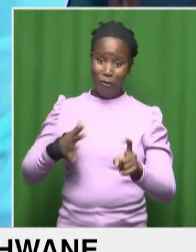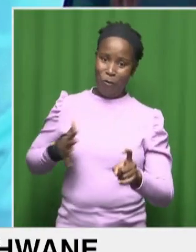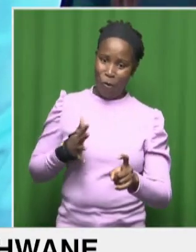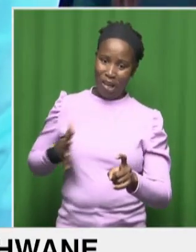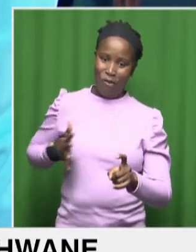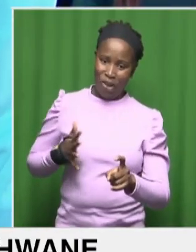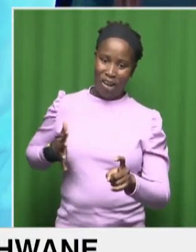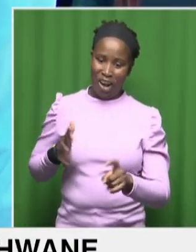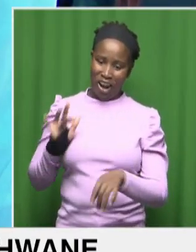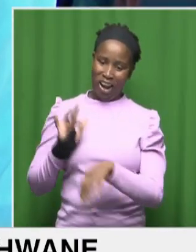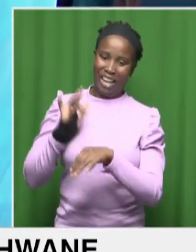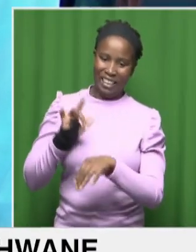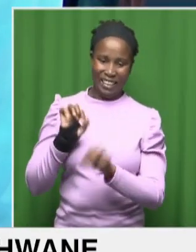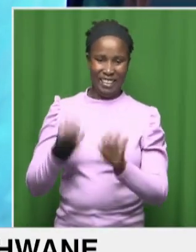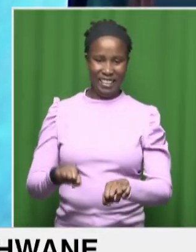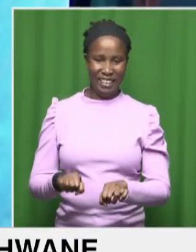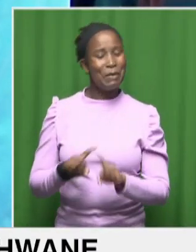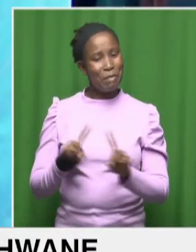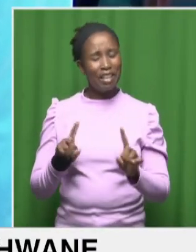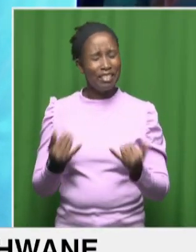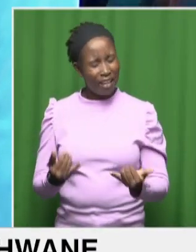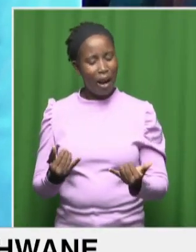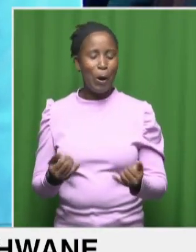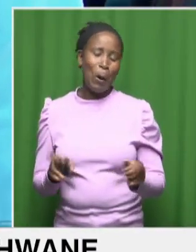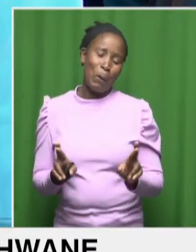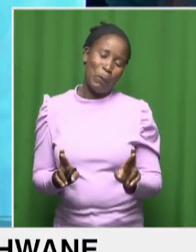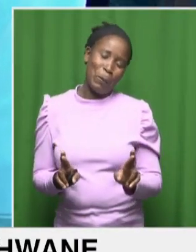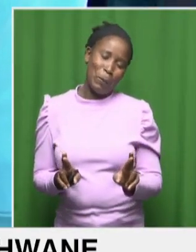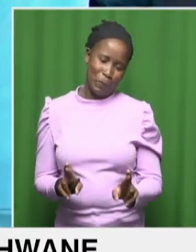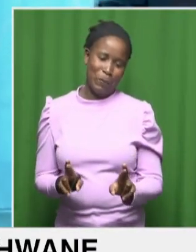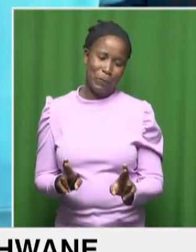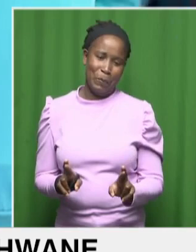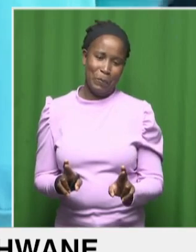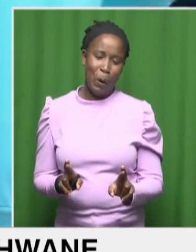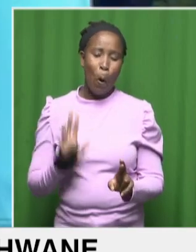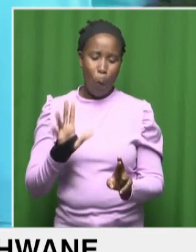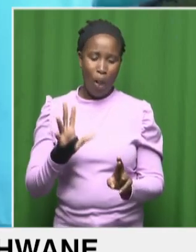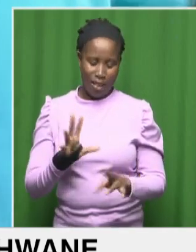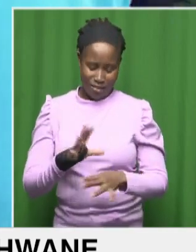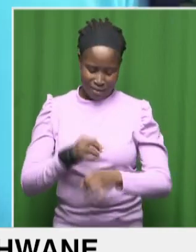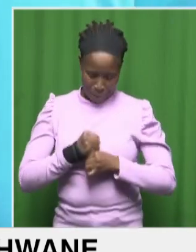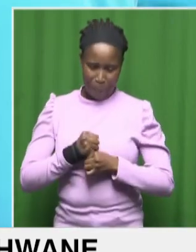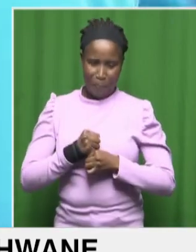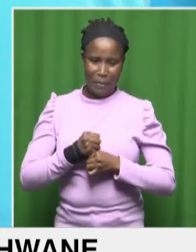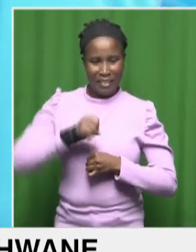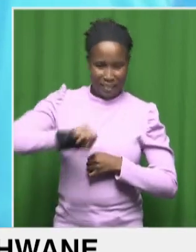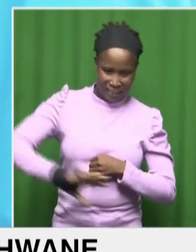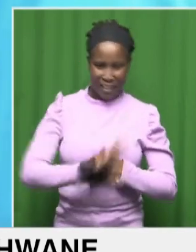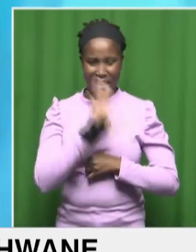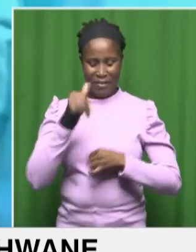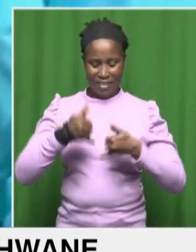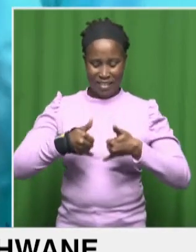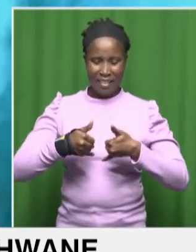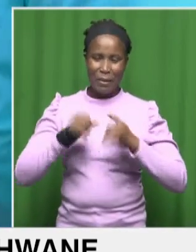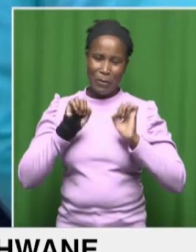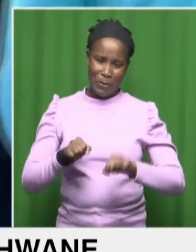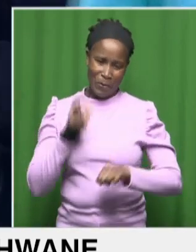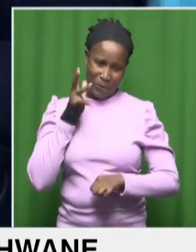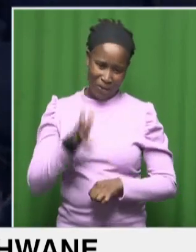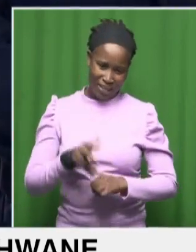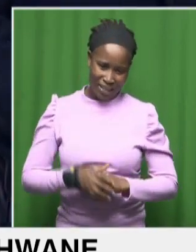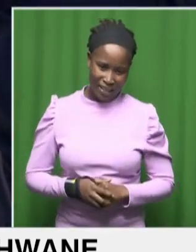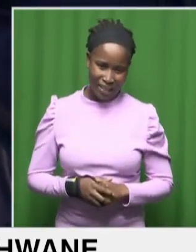their hands on. And this is what we hope we will be retaining right here in South Africa, as our